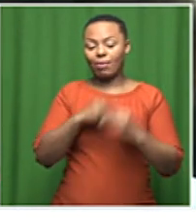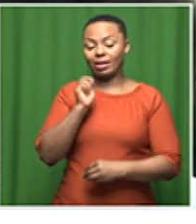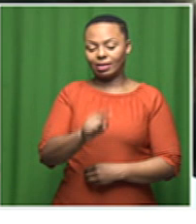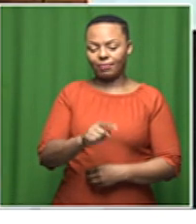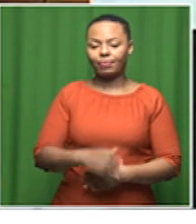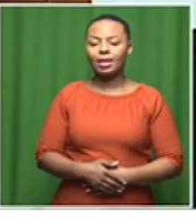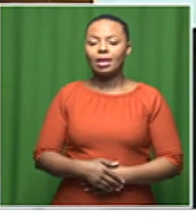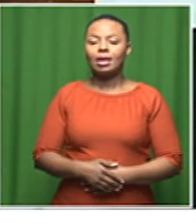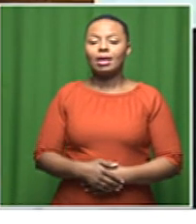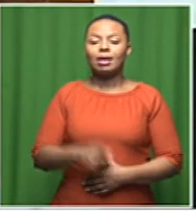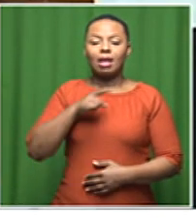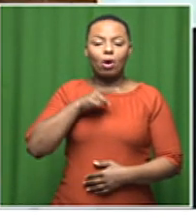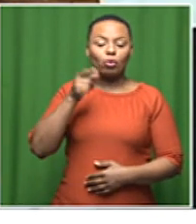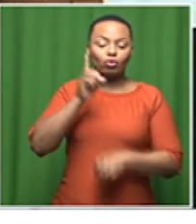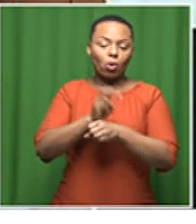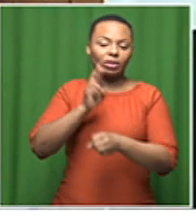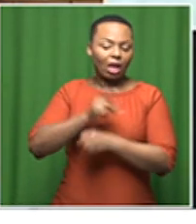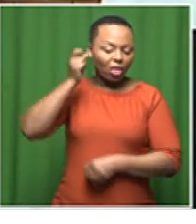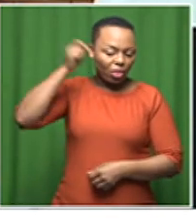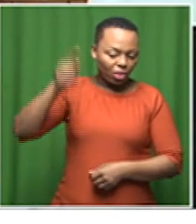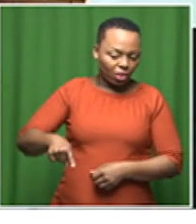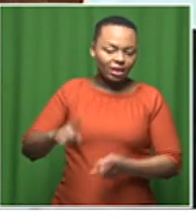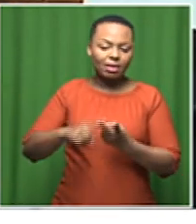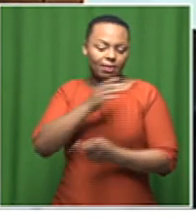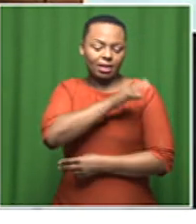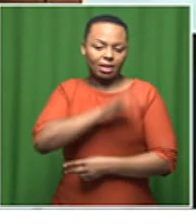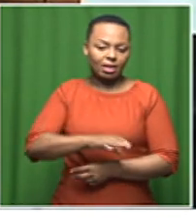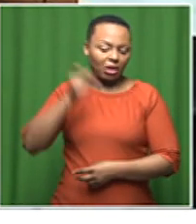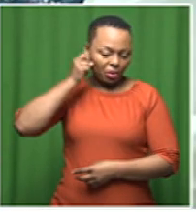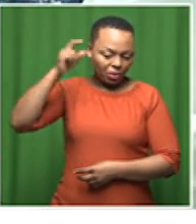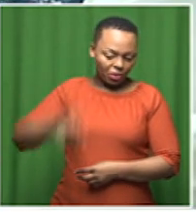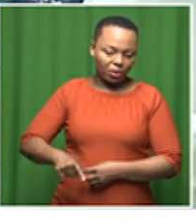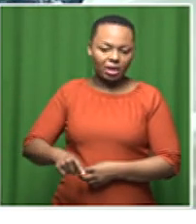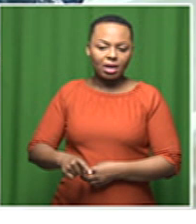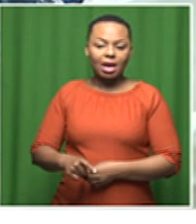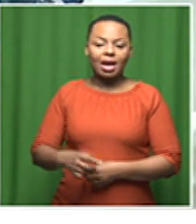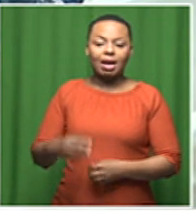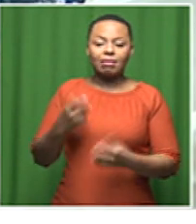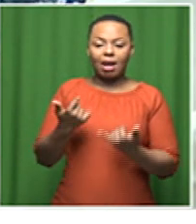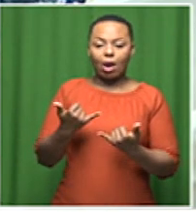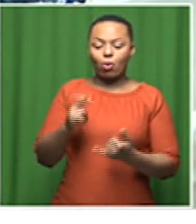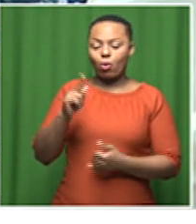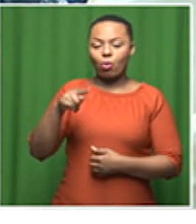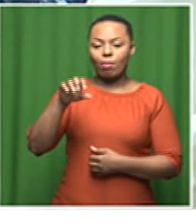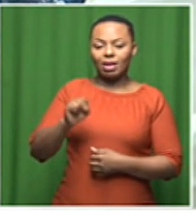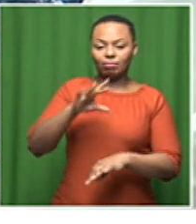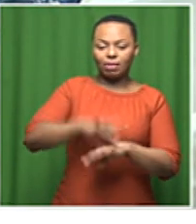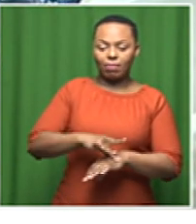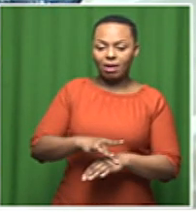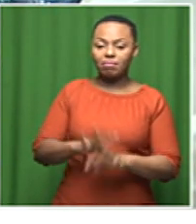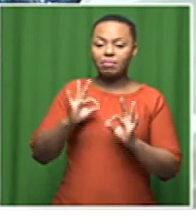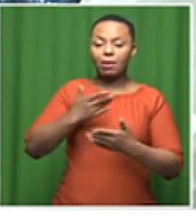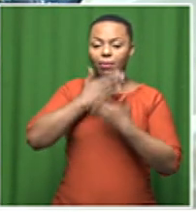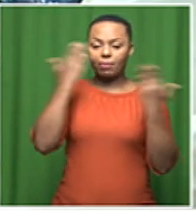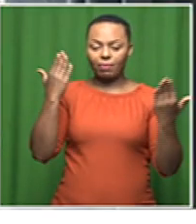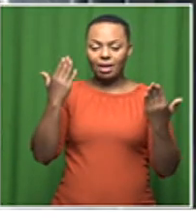the doctor's negligence and the clinic, they didn't give my son the correct treatment for the lupus. My son is now